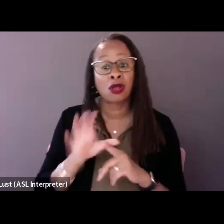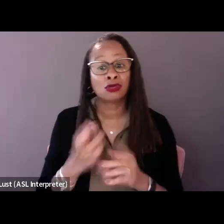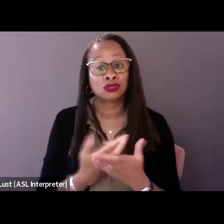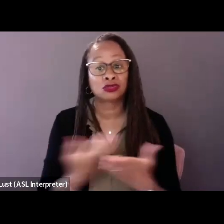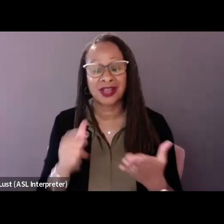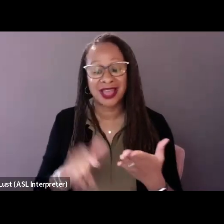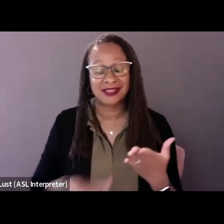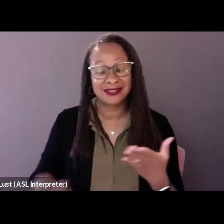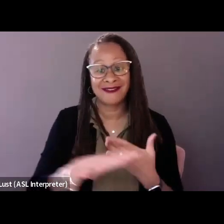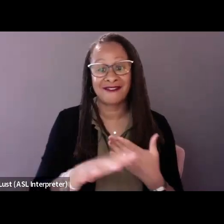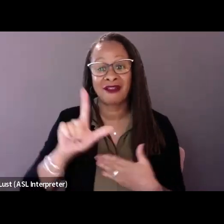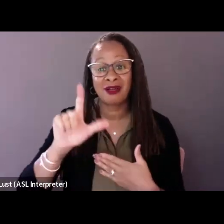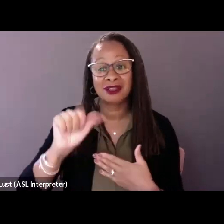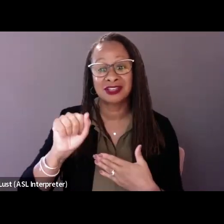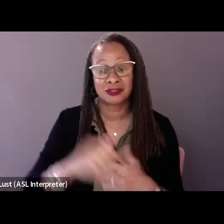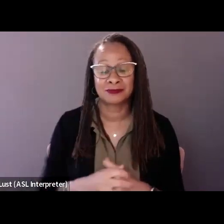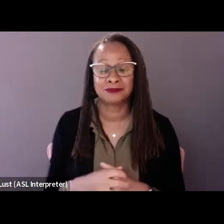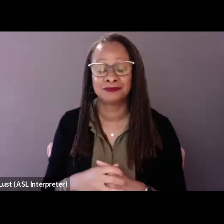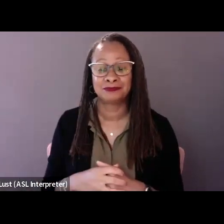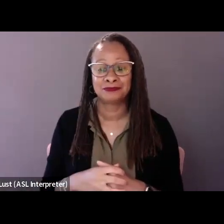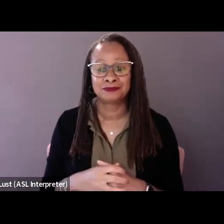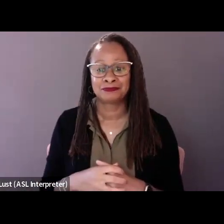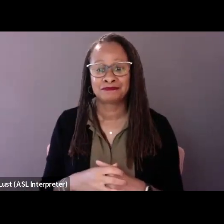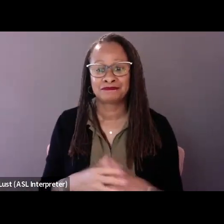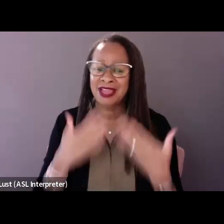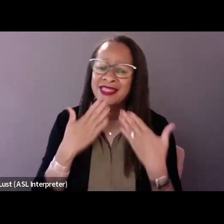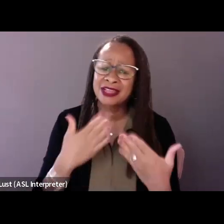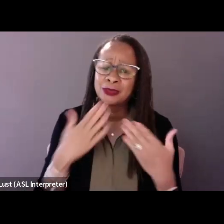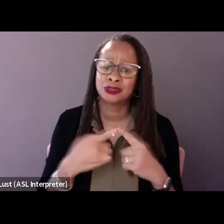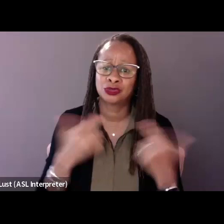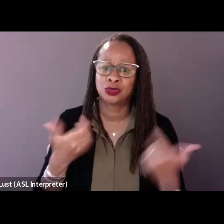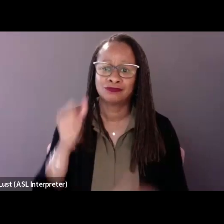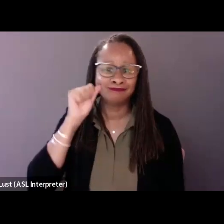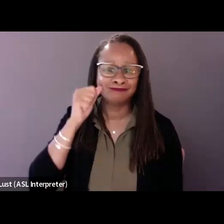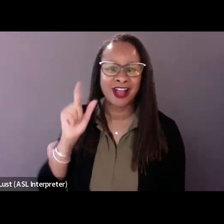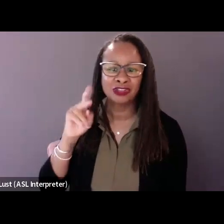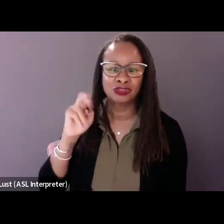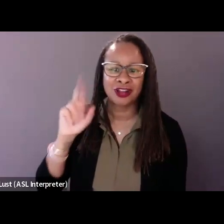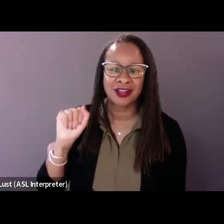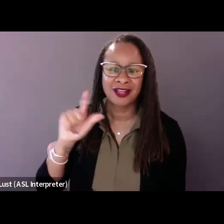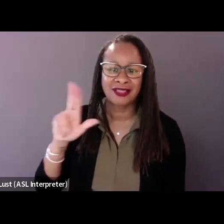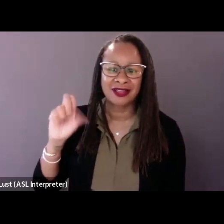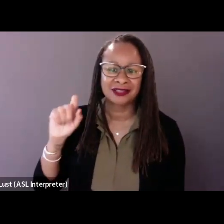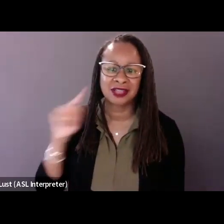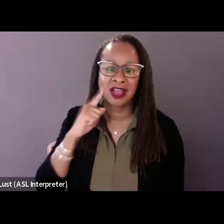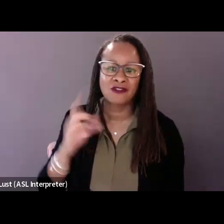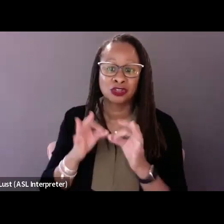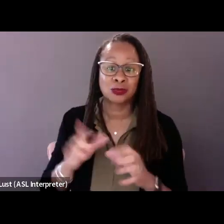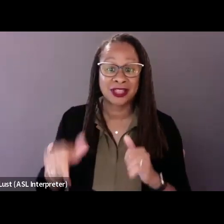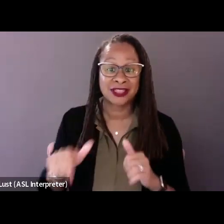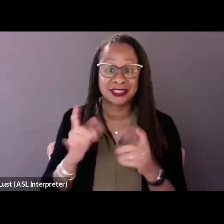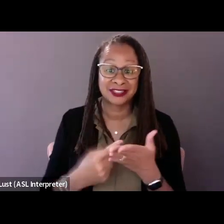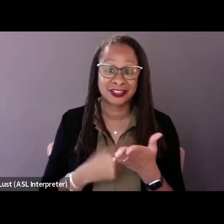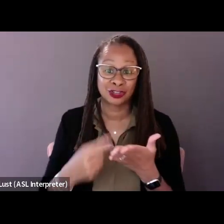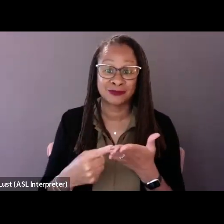unceded territory of Los Angeles. Thank you so much to Andrea Lust for ASL interpreting this discussion. And with